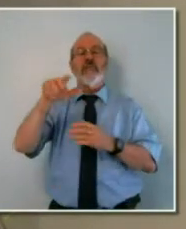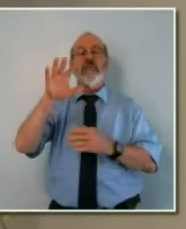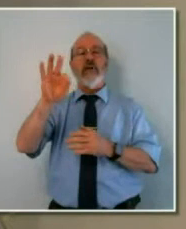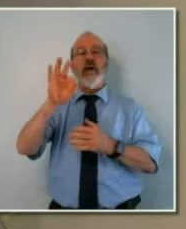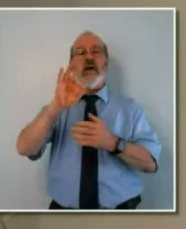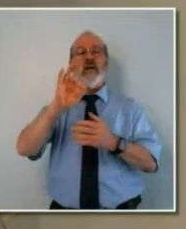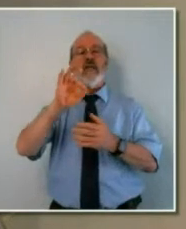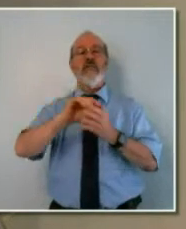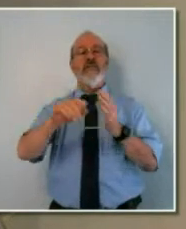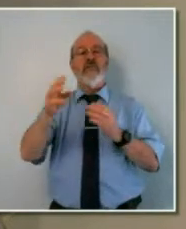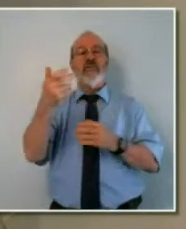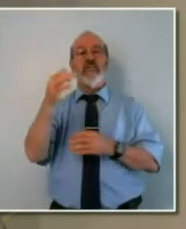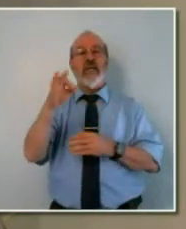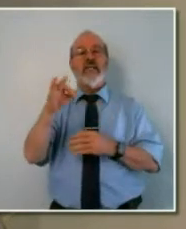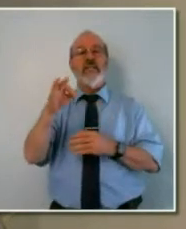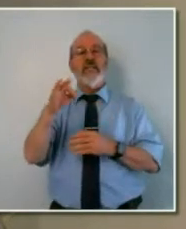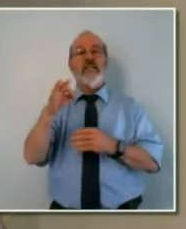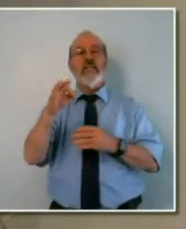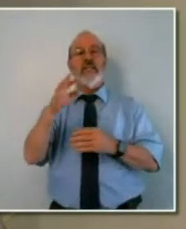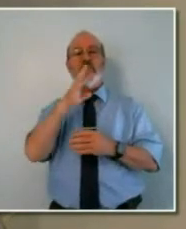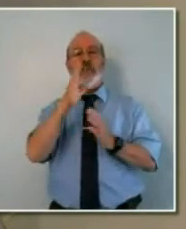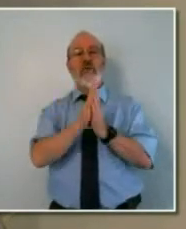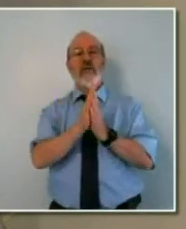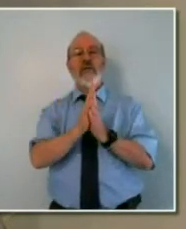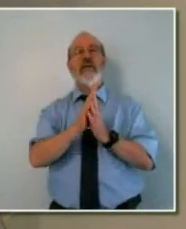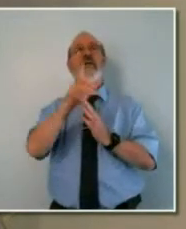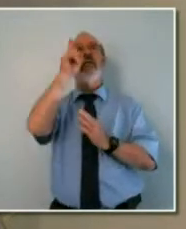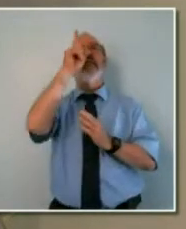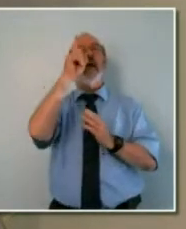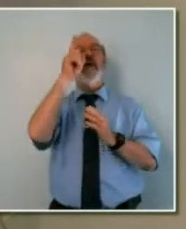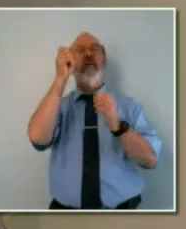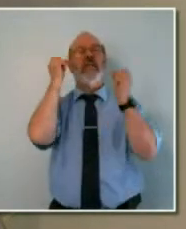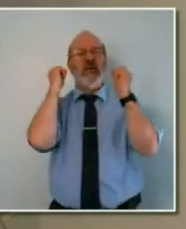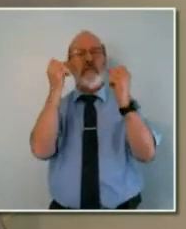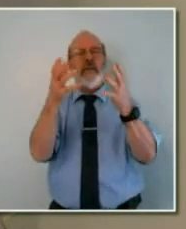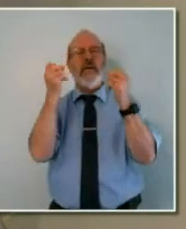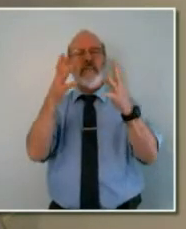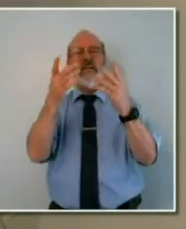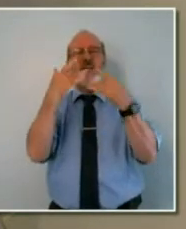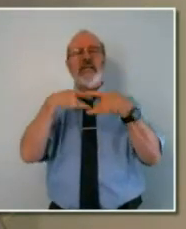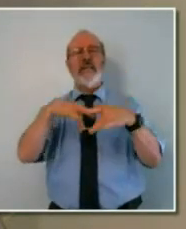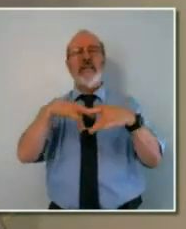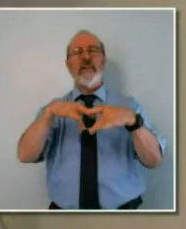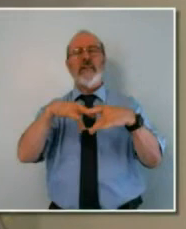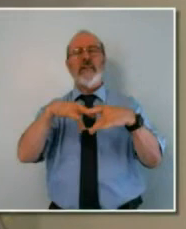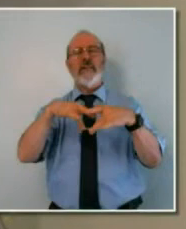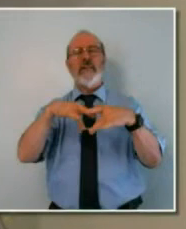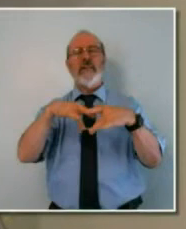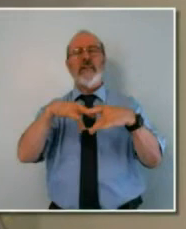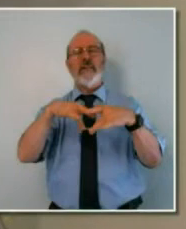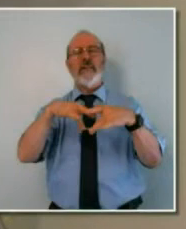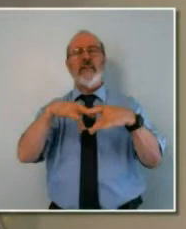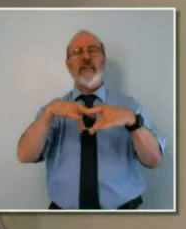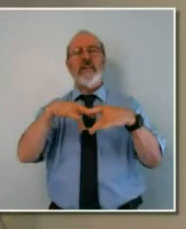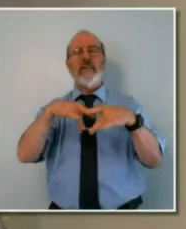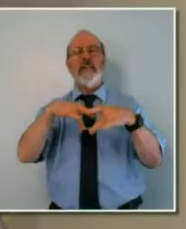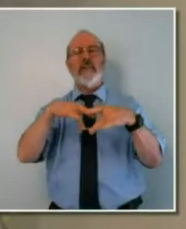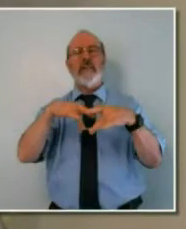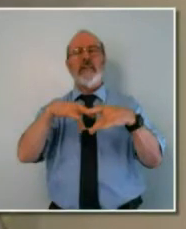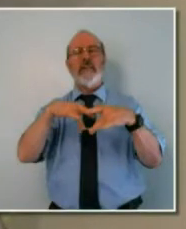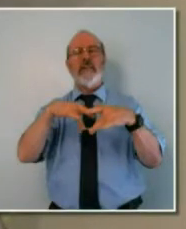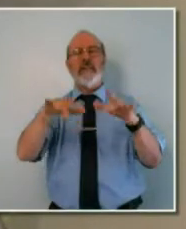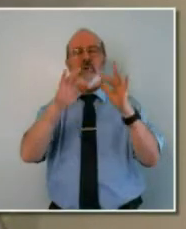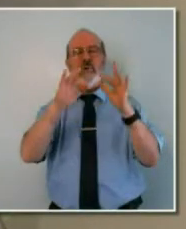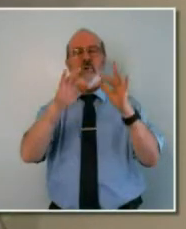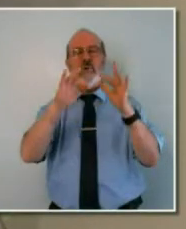is speaking in prayer and saying, thou in thy manifold mercies forsakest them not in the